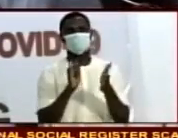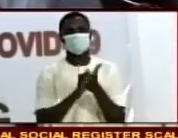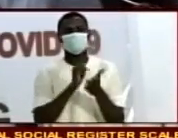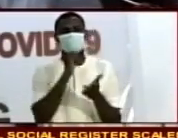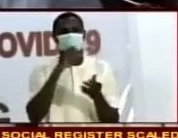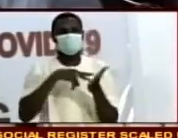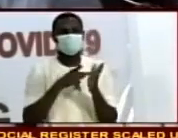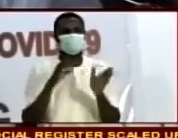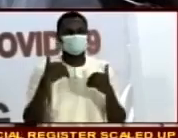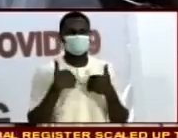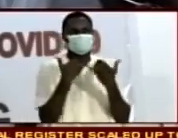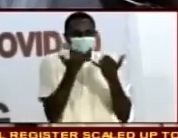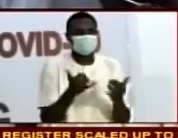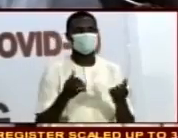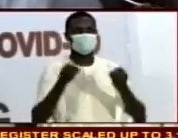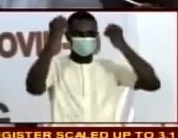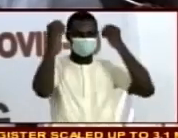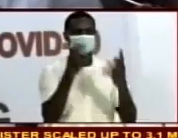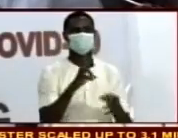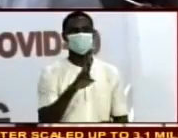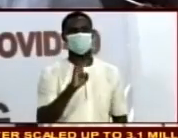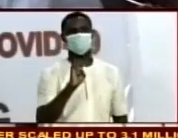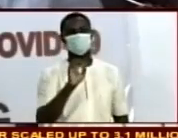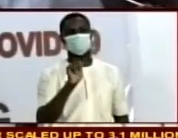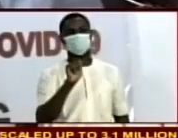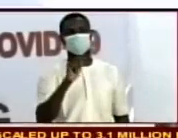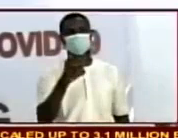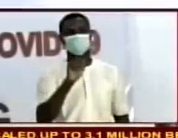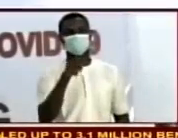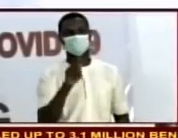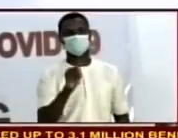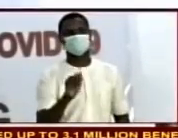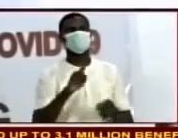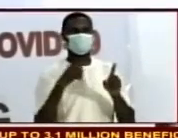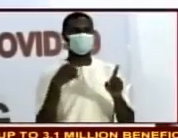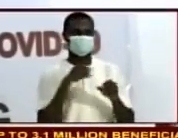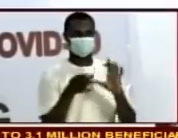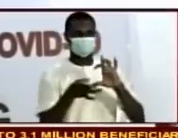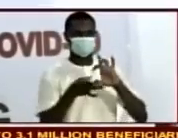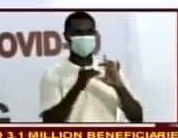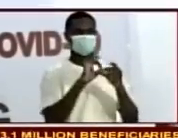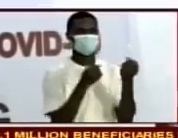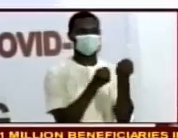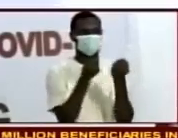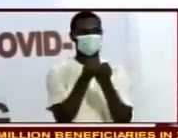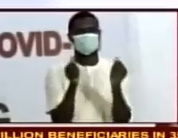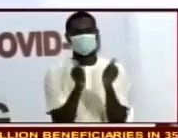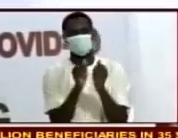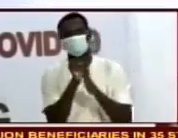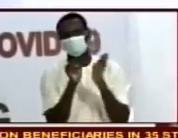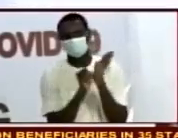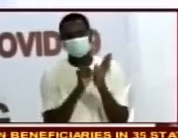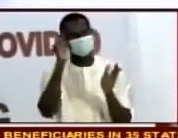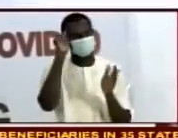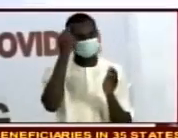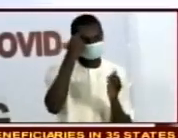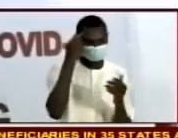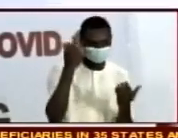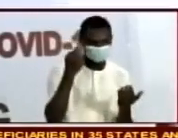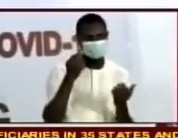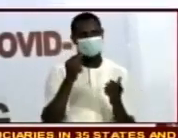in will depend on a collective effort with state governments and everyone across the country to make sure that the samples are